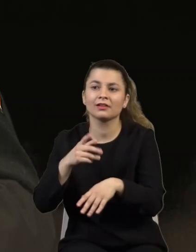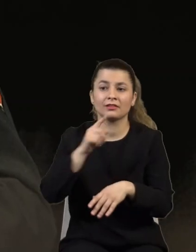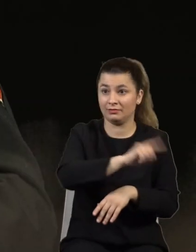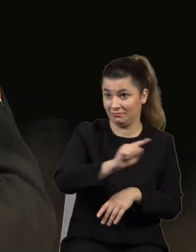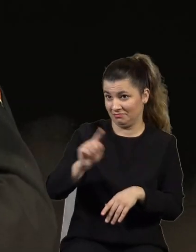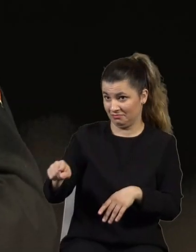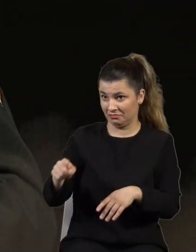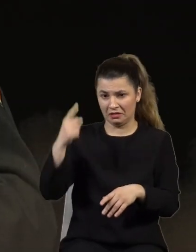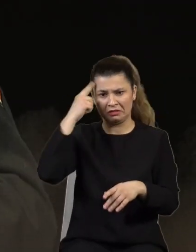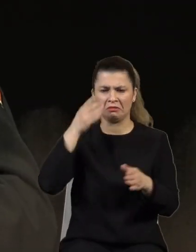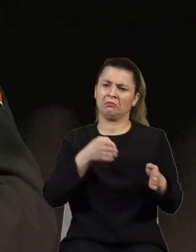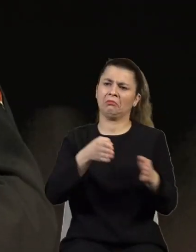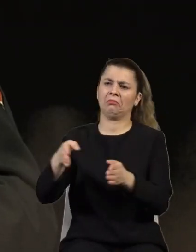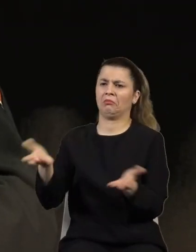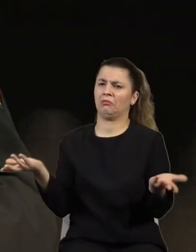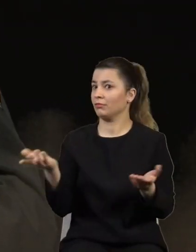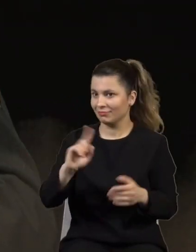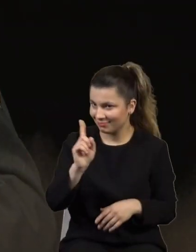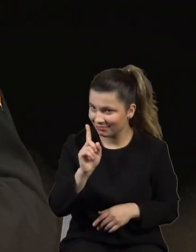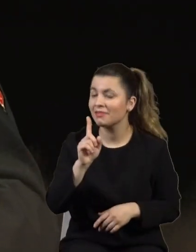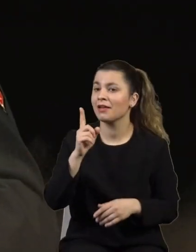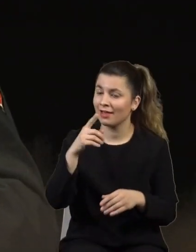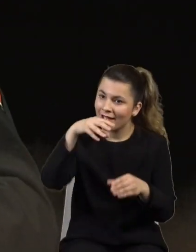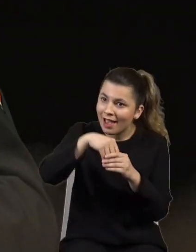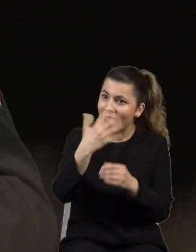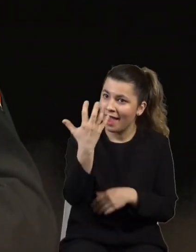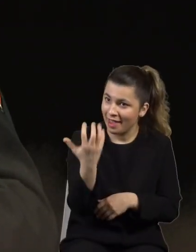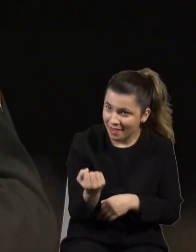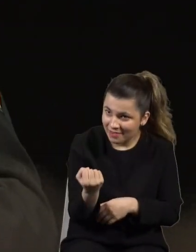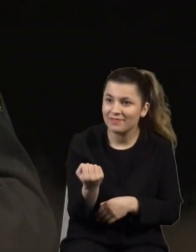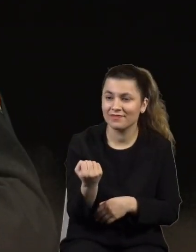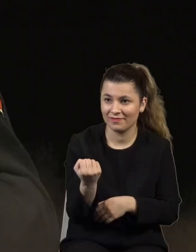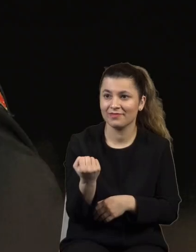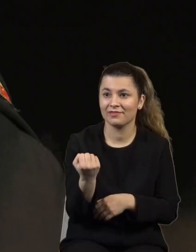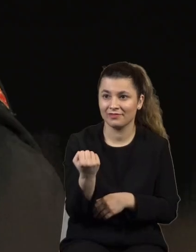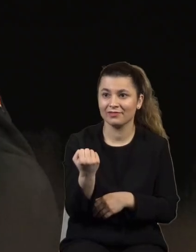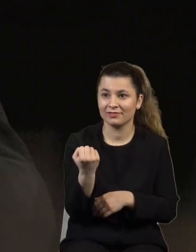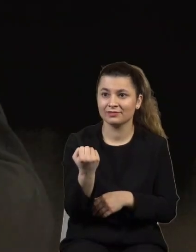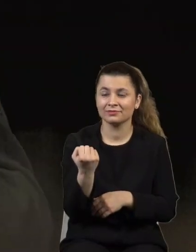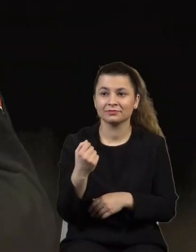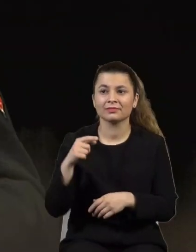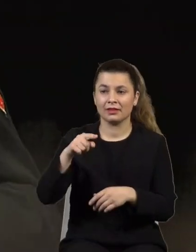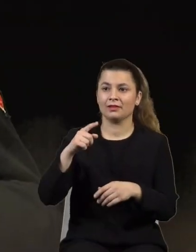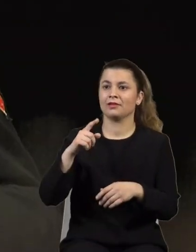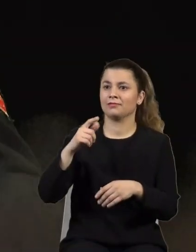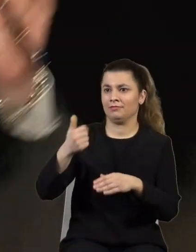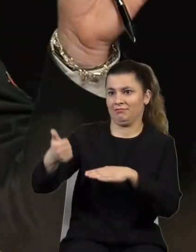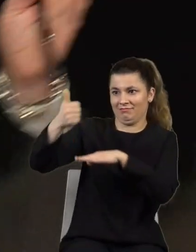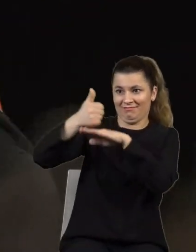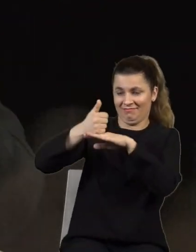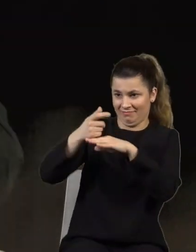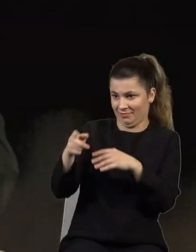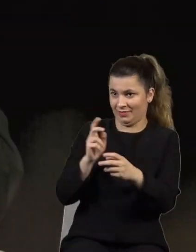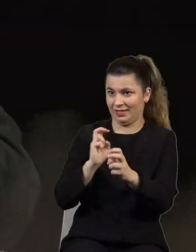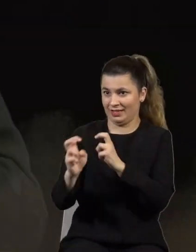hubs. Because if we talk about, worst case scenario, 75 brigades that need to go from